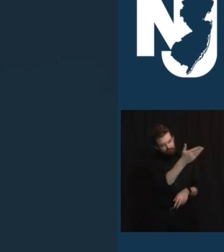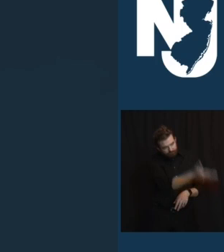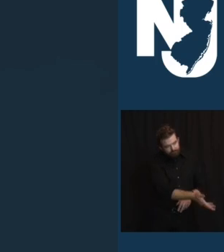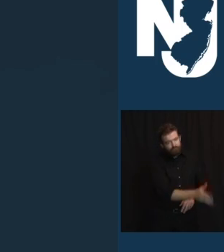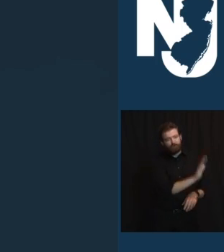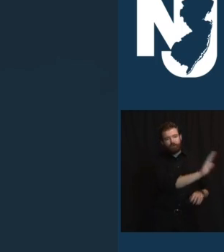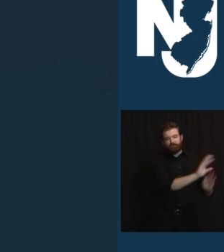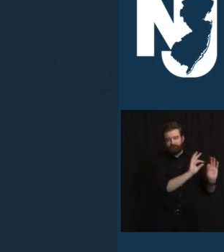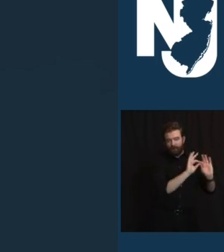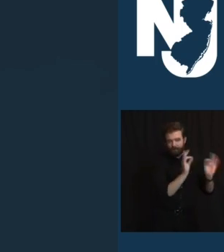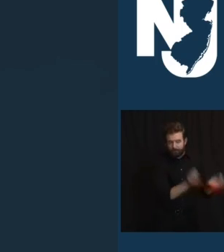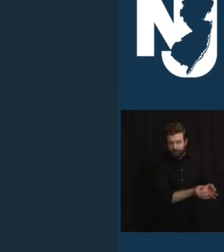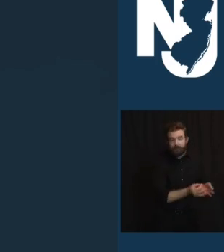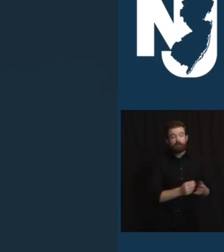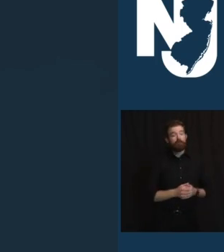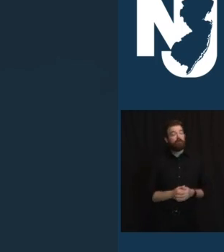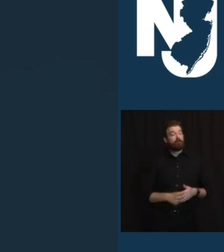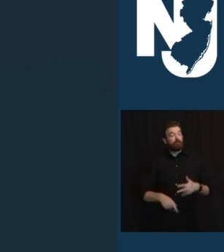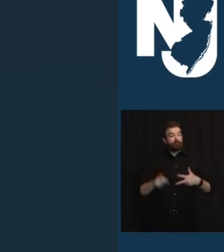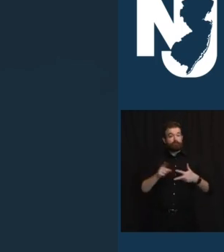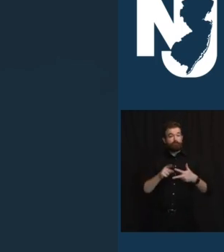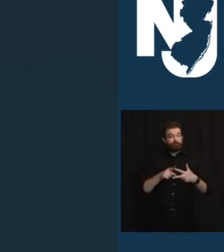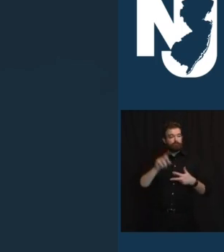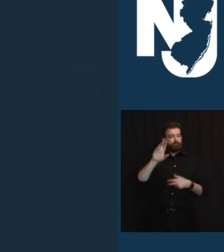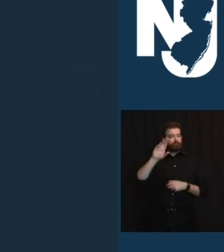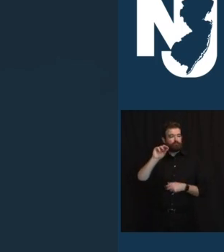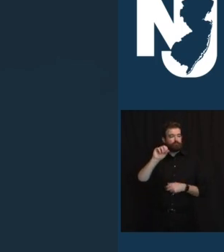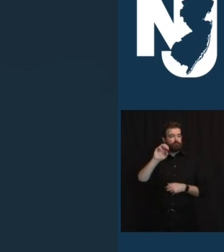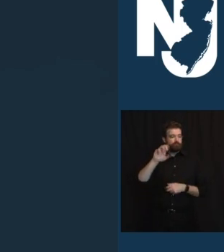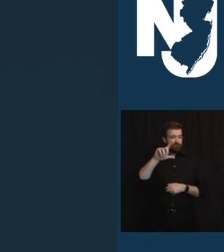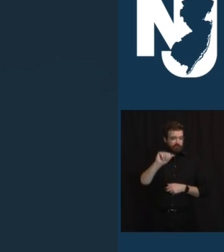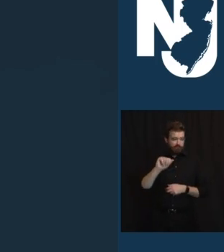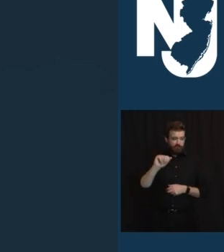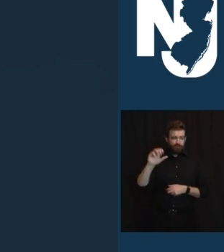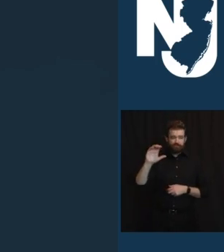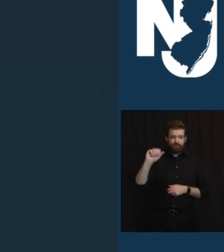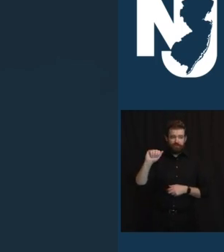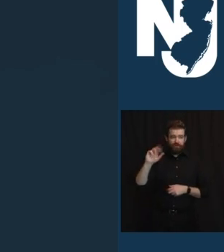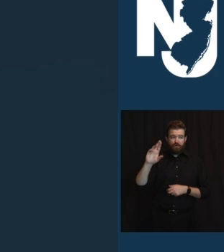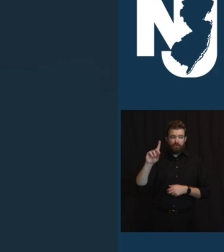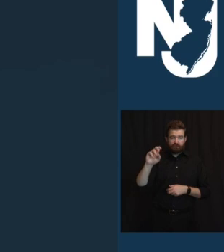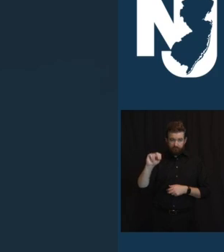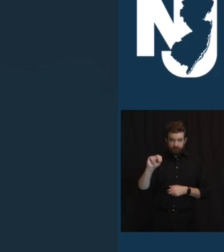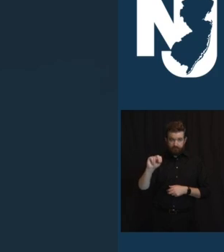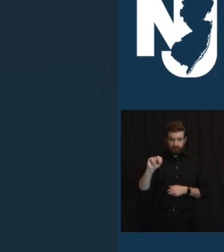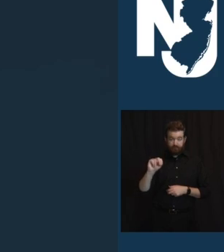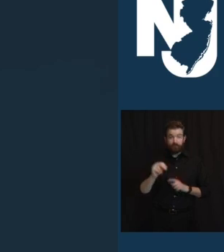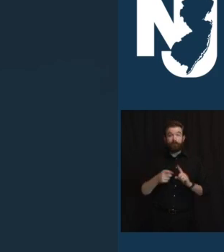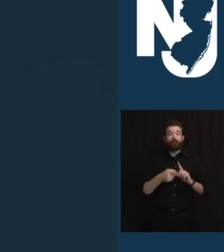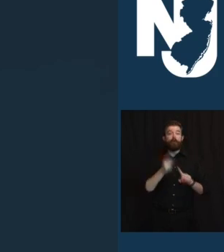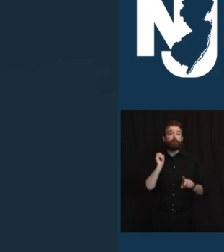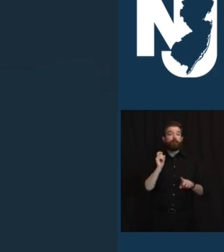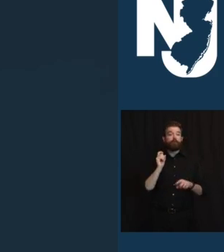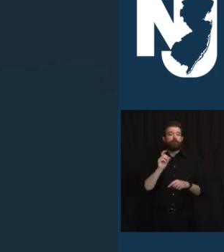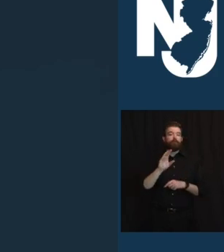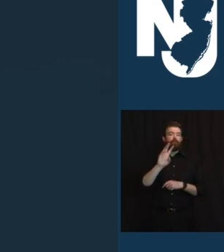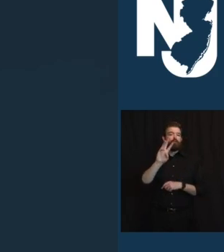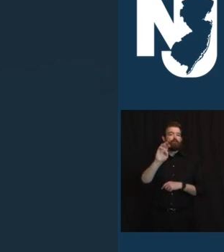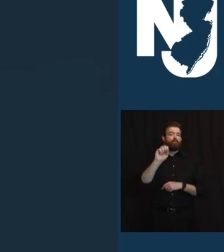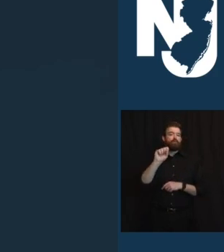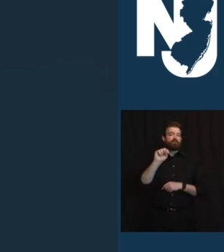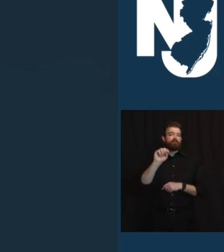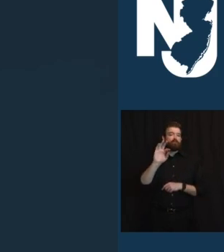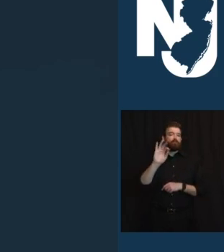let's remember Westfield's Rosella Carden. Ro, as she was known, was 90 years old and had called Westfield